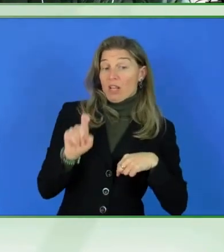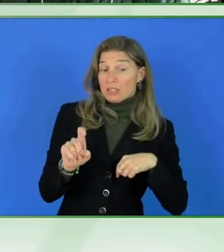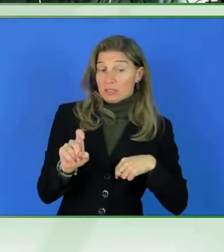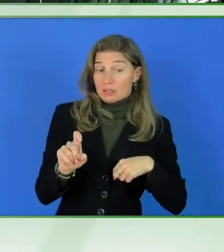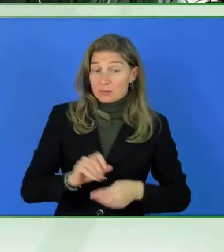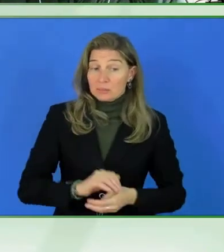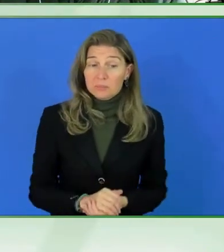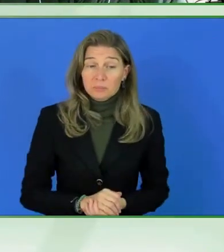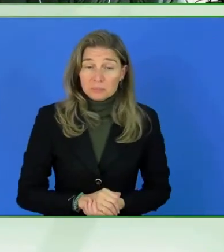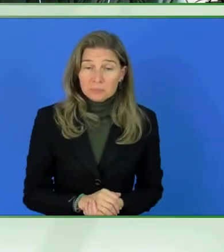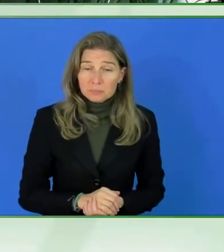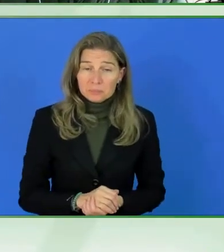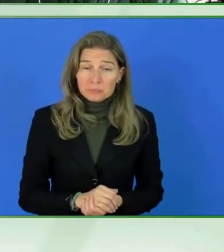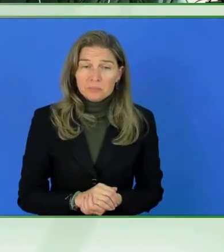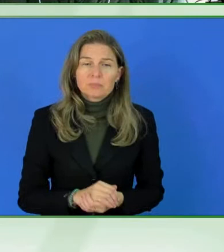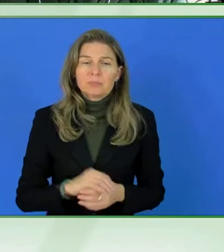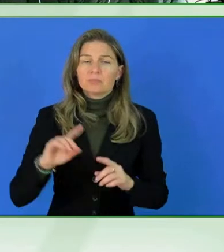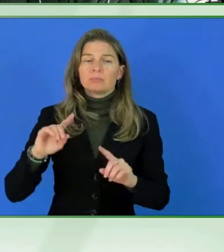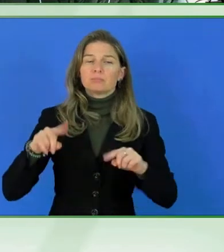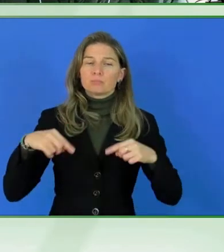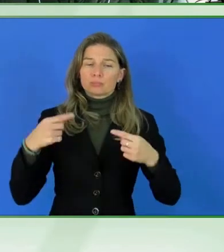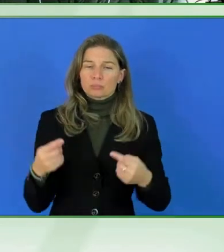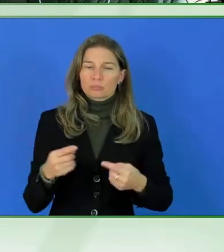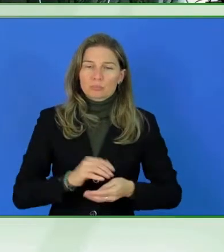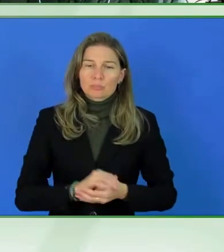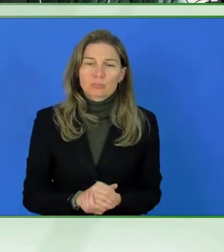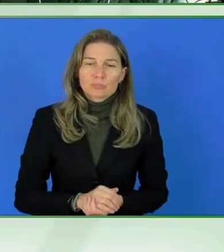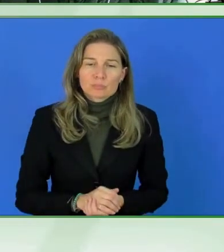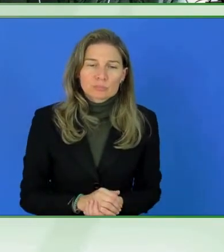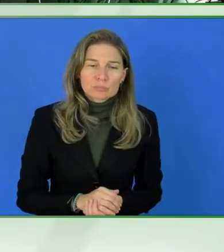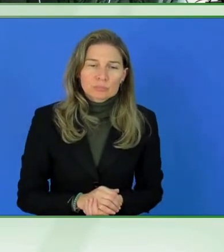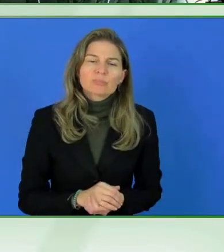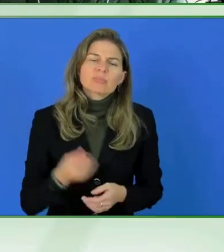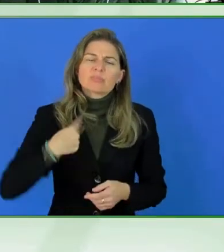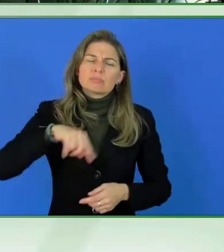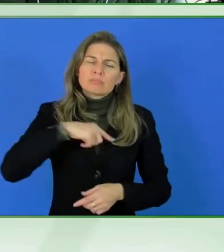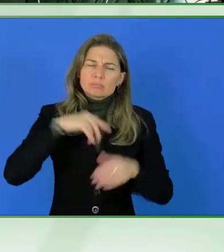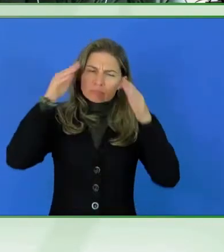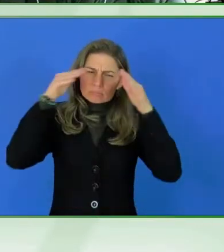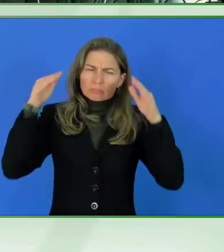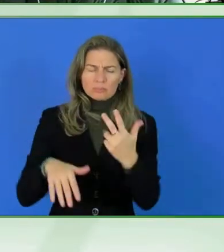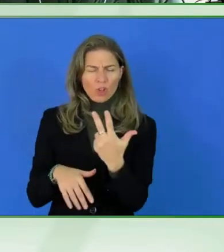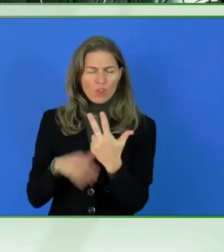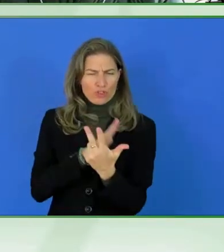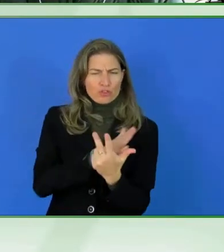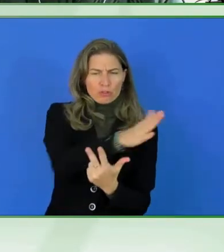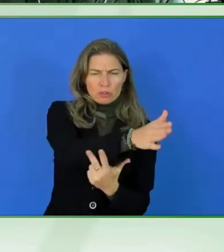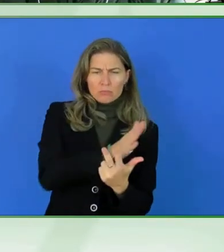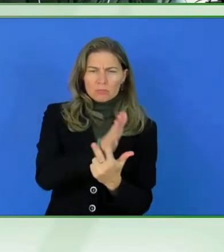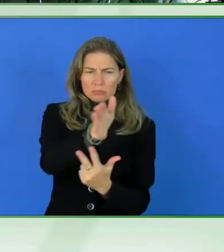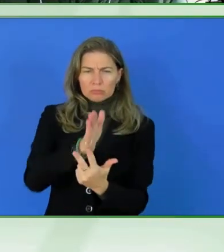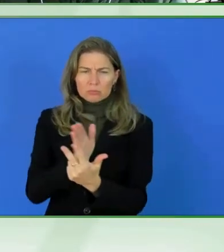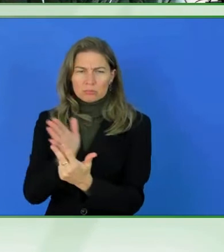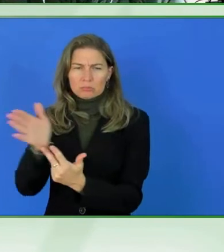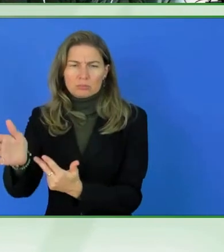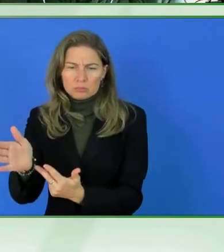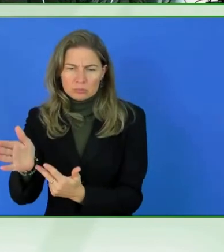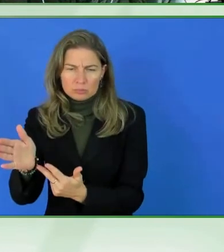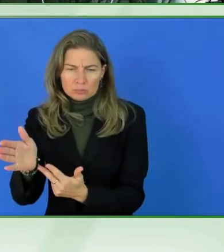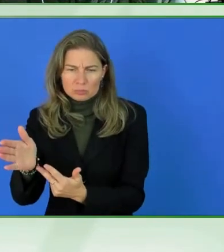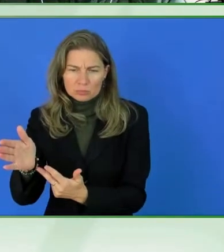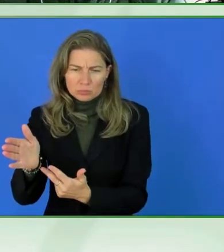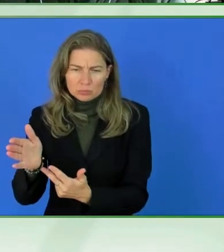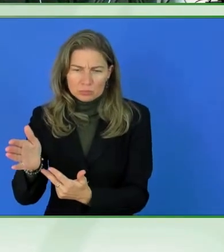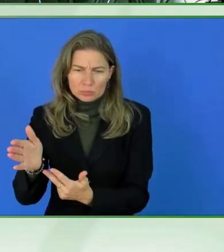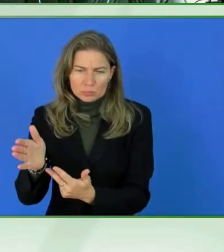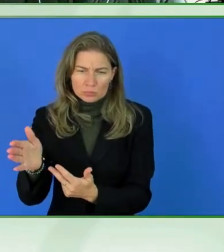Currently, our PWD development strategy focuses on 3 areas. The first one is upgrading our barrier-free